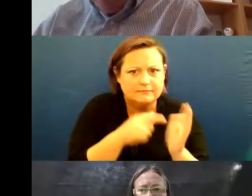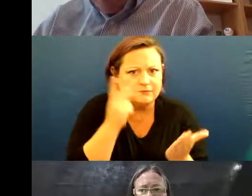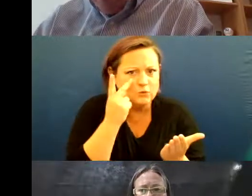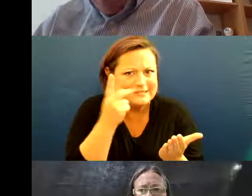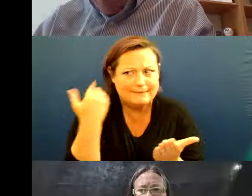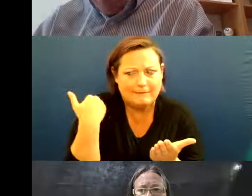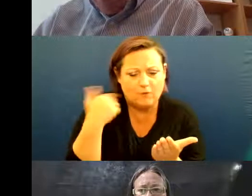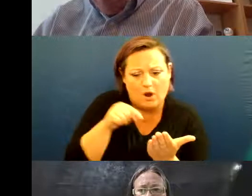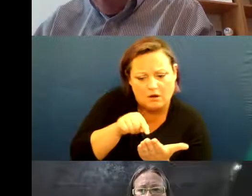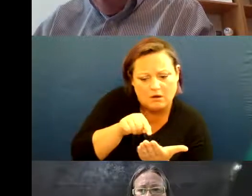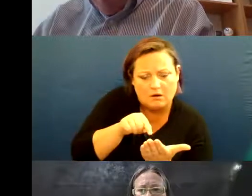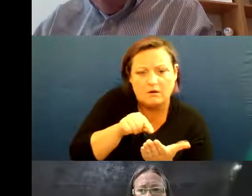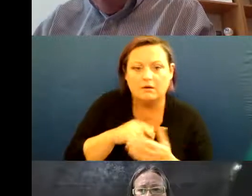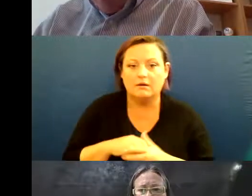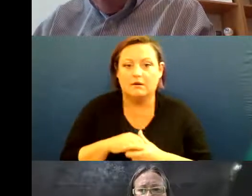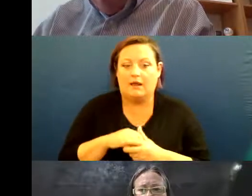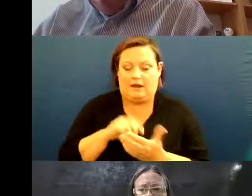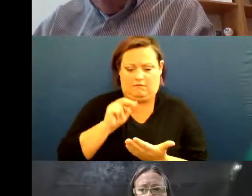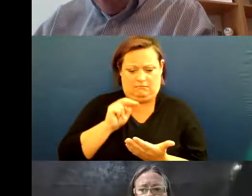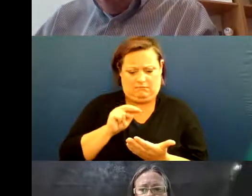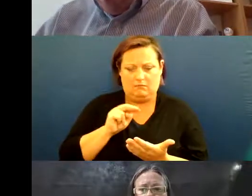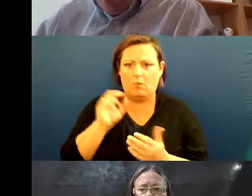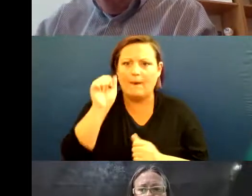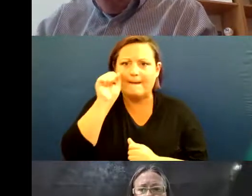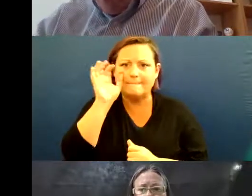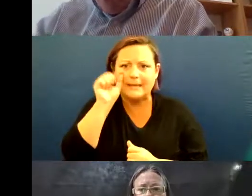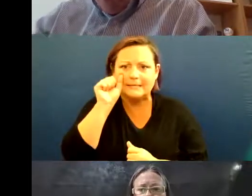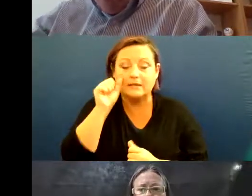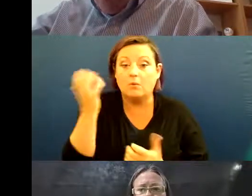was absolutely amazing. This mouse